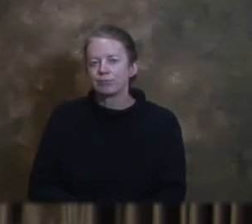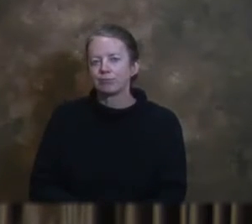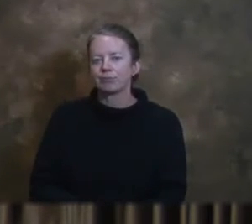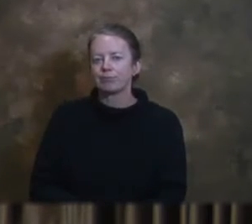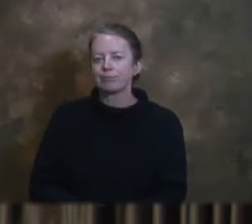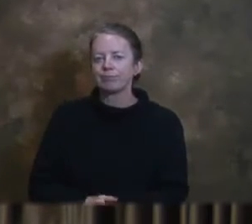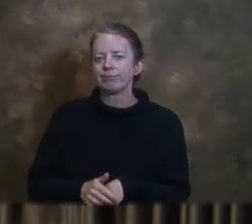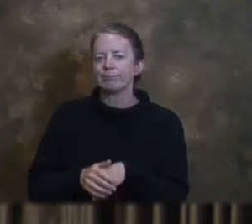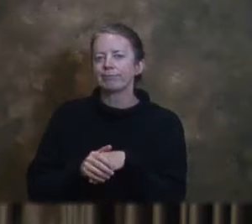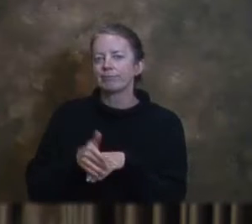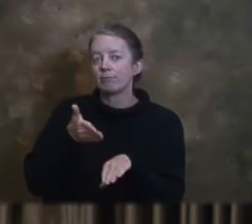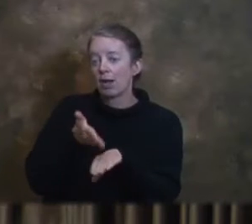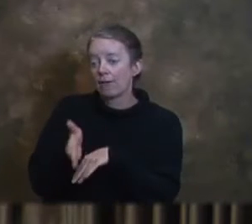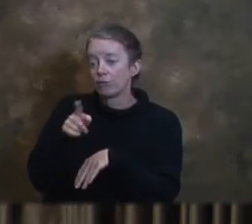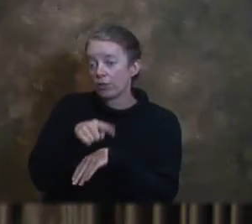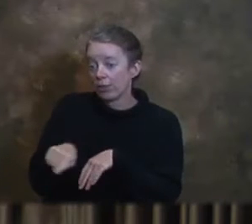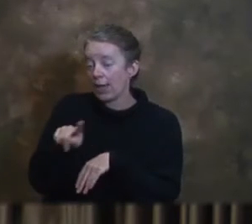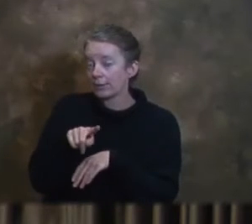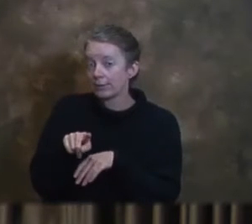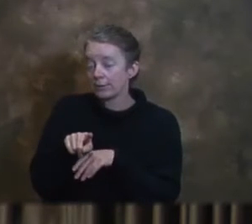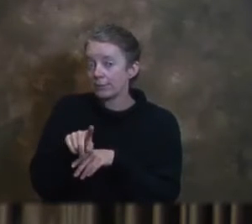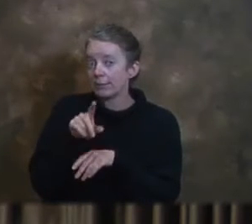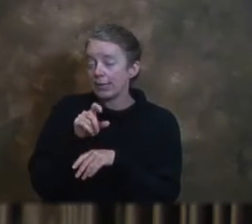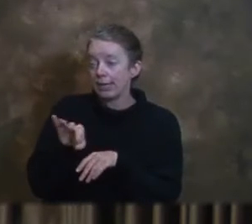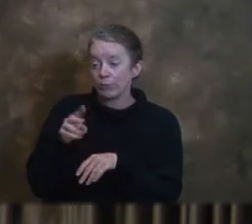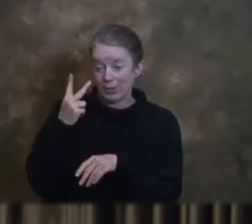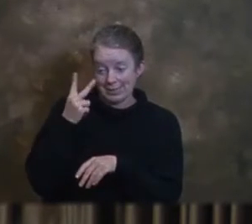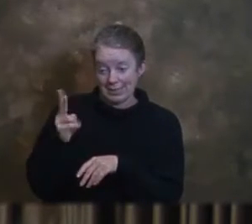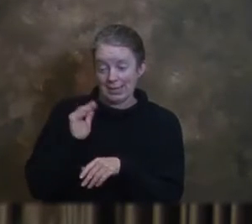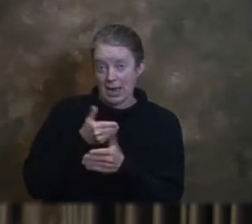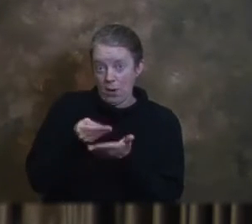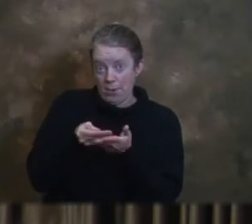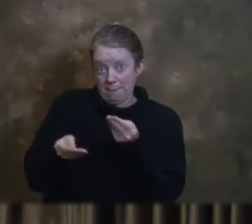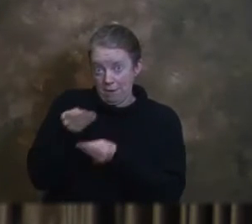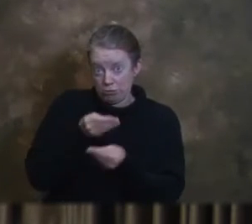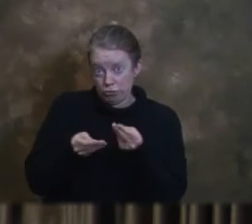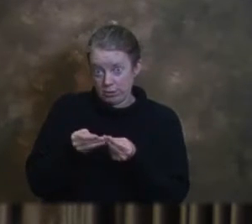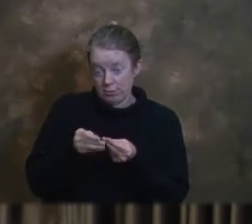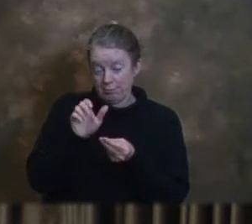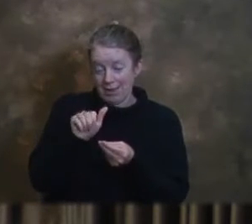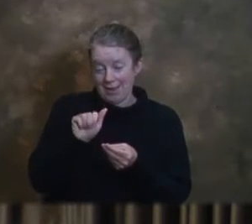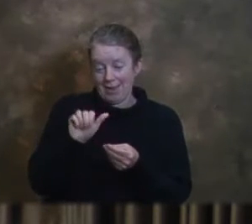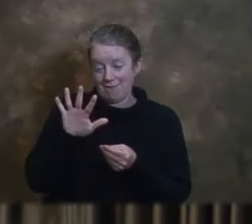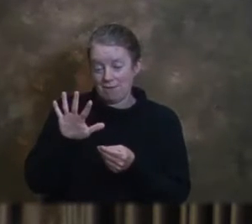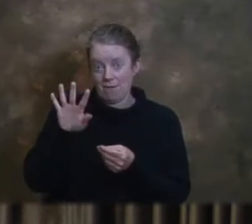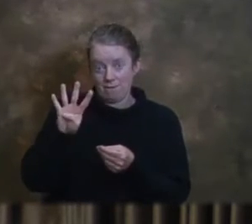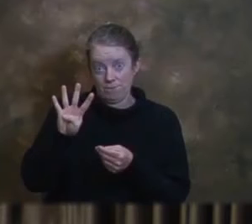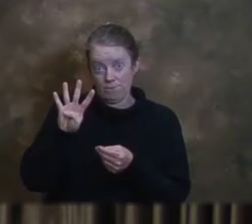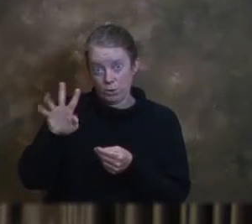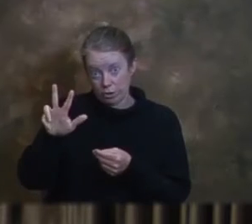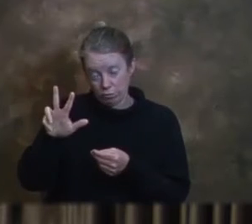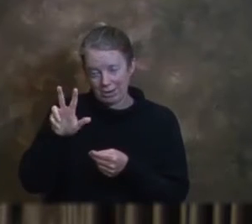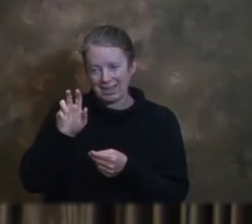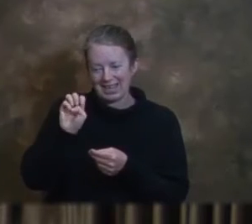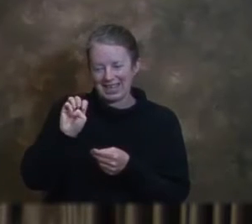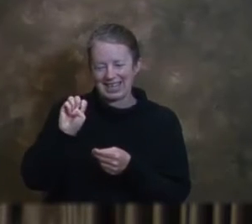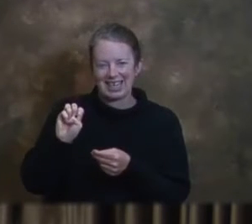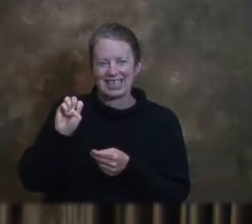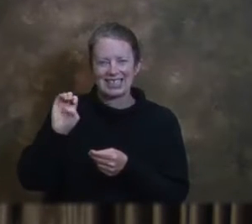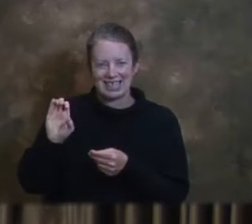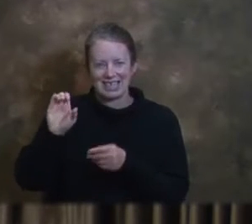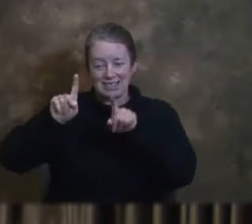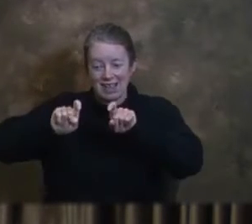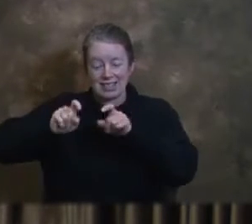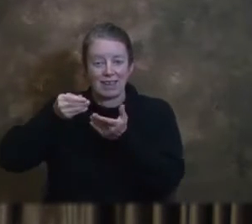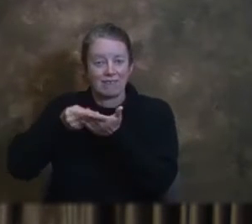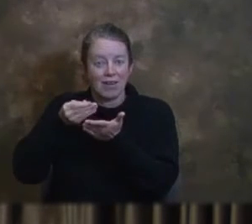beyond that, it would be discussions if we found that our budget in AA 543, that those ELC testing funds could not